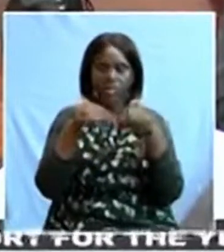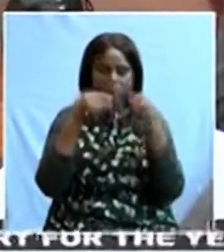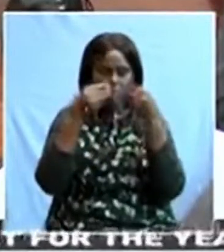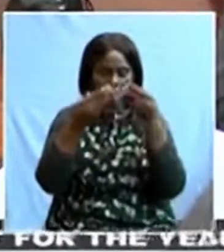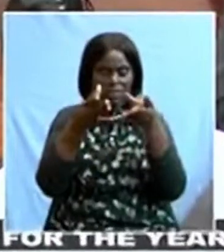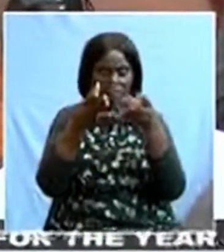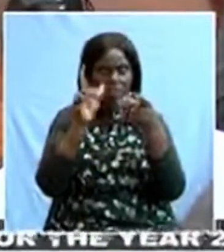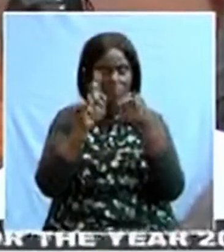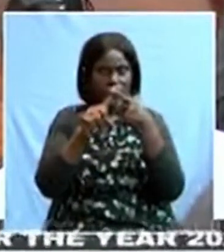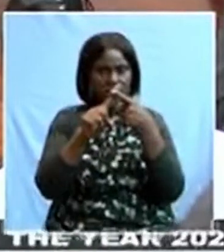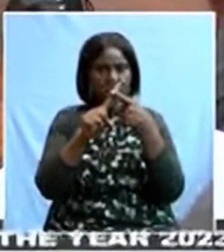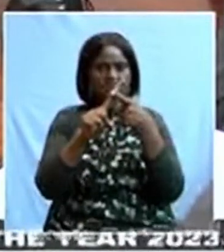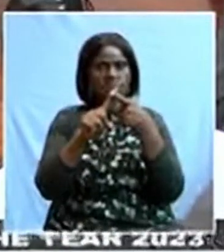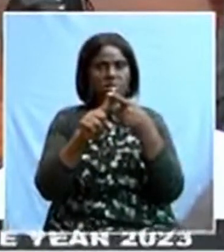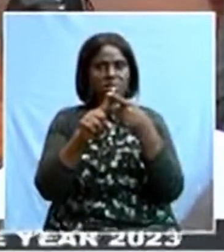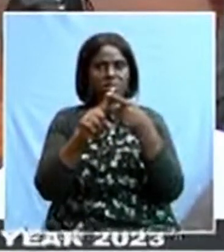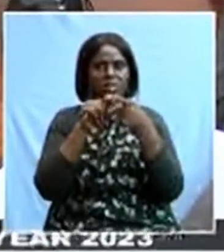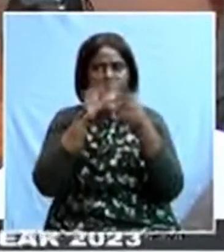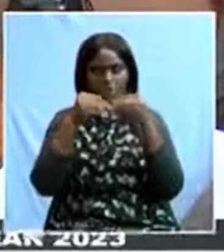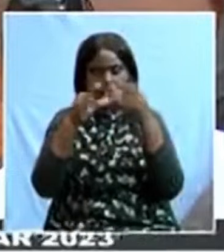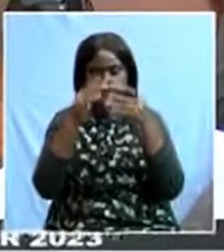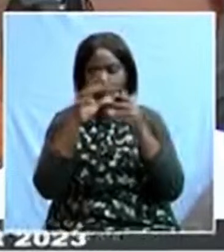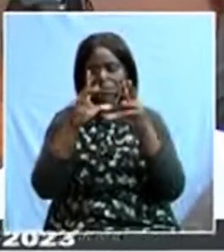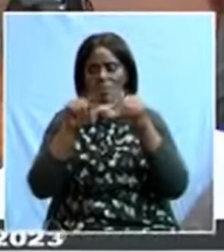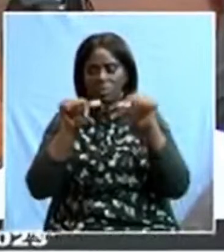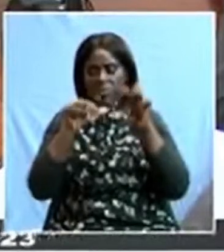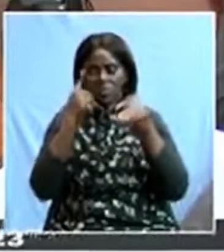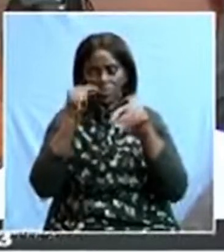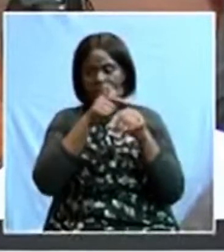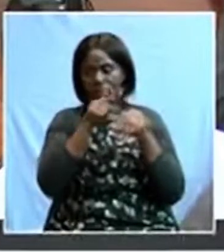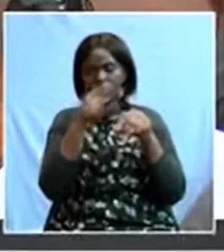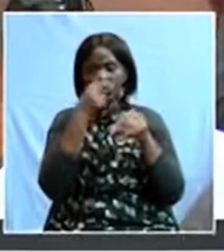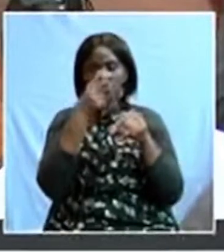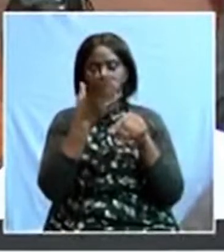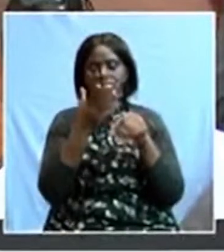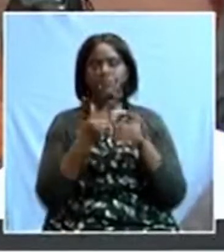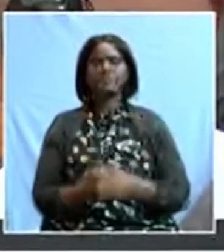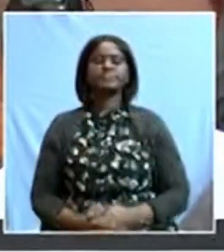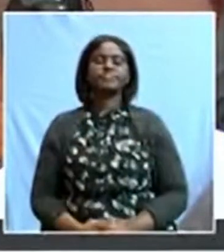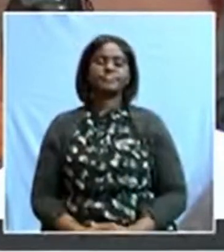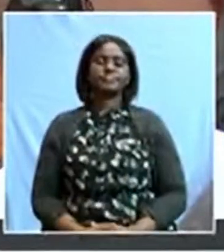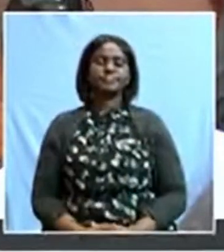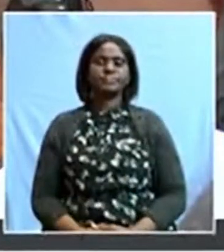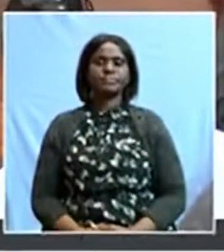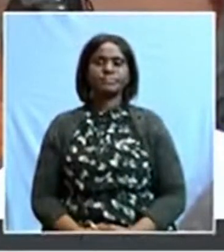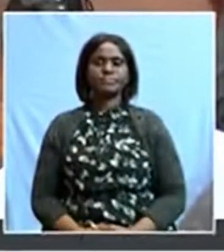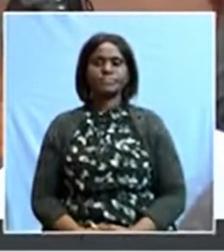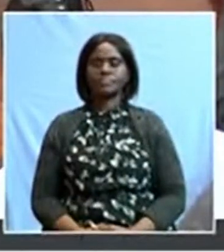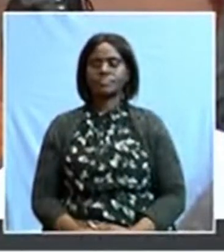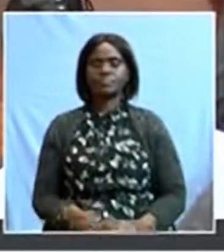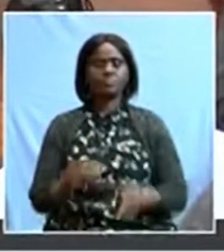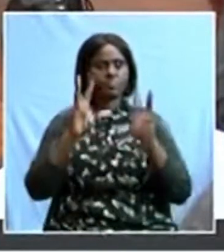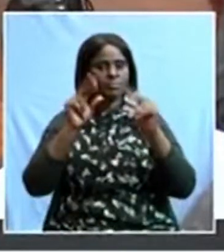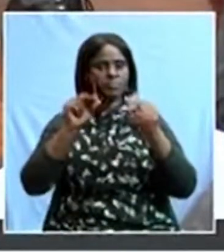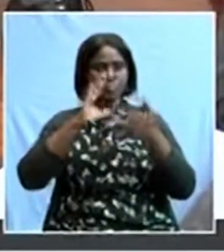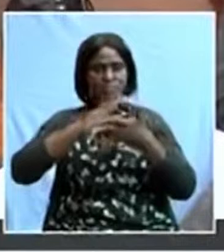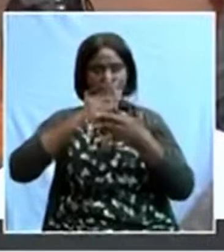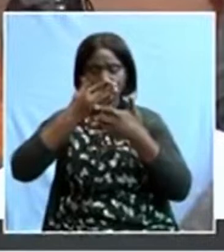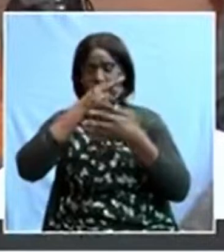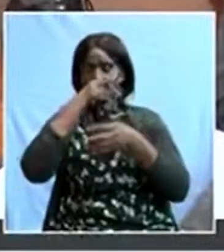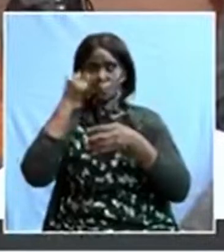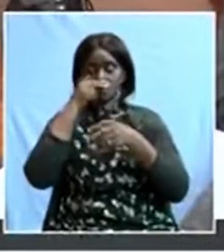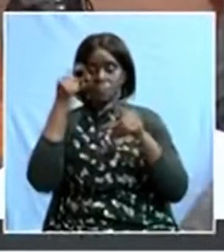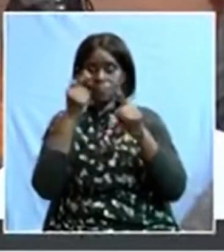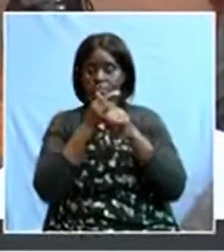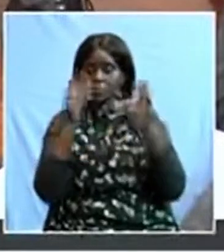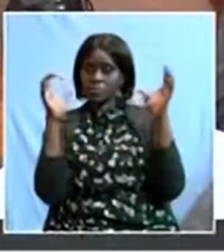to physically to the auditors for them to see them. So no laptop was stolen from the Council